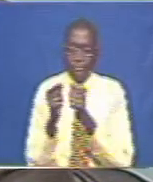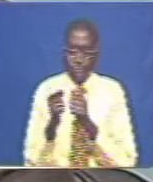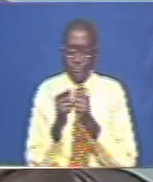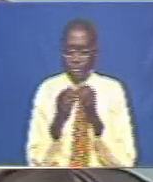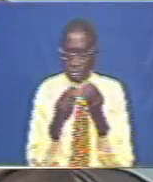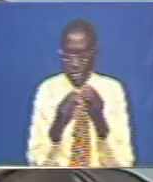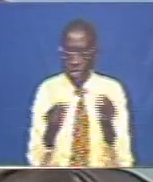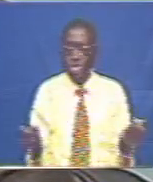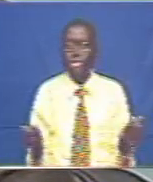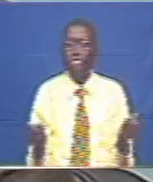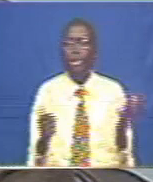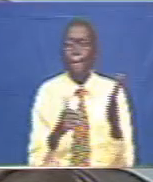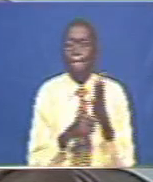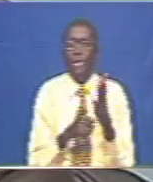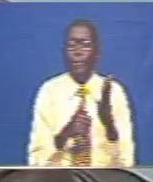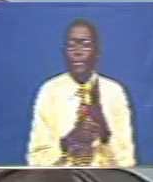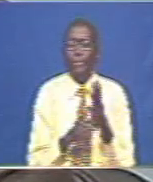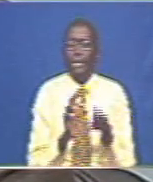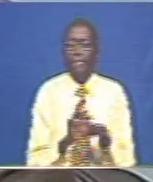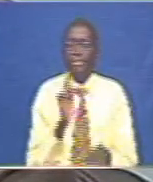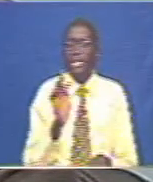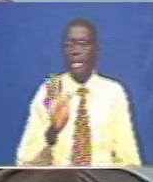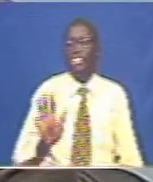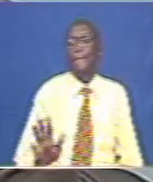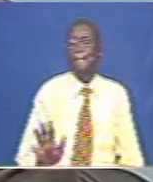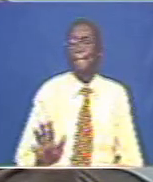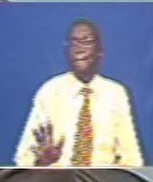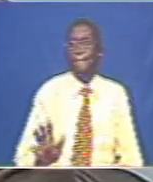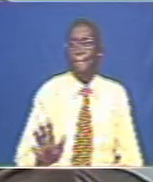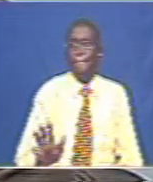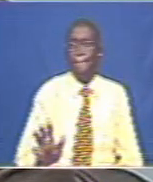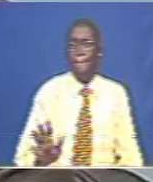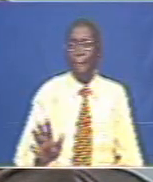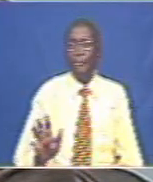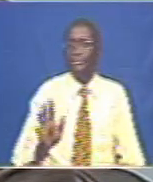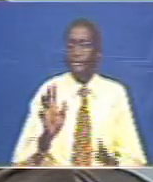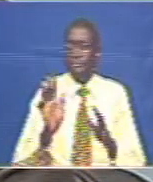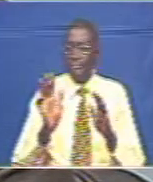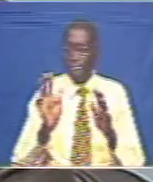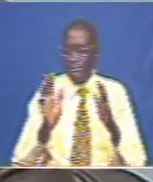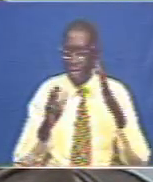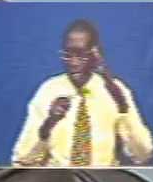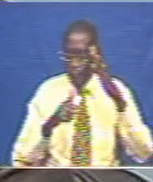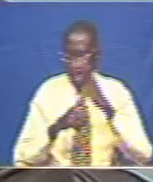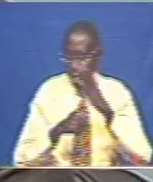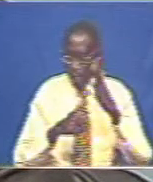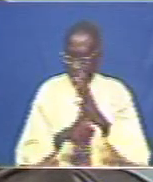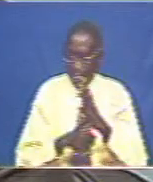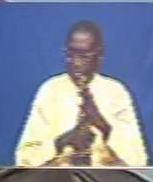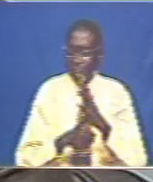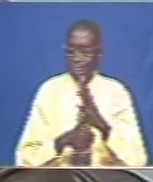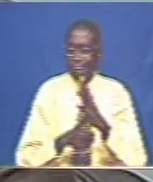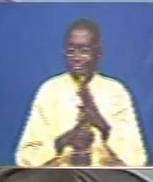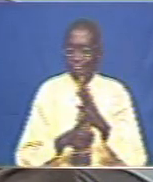solve the problems that affect them. And the key problems that the cooperatives in this country are